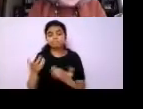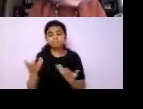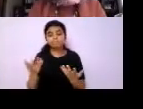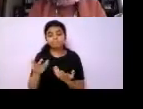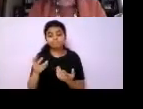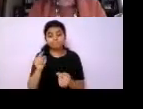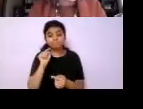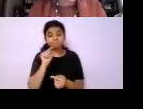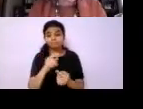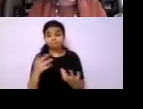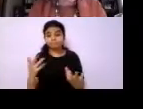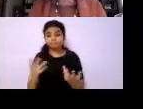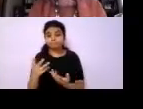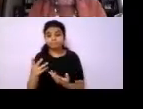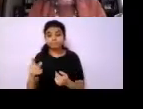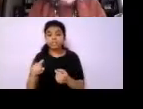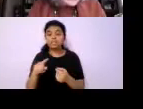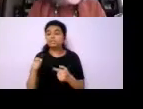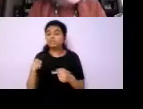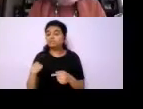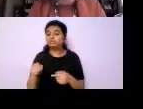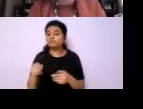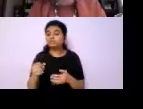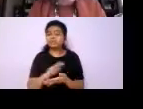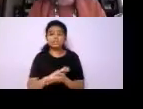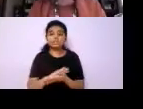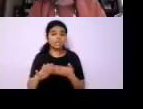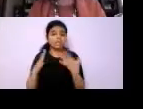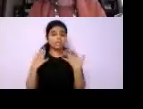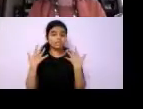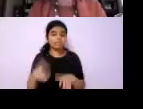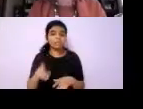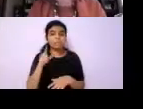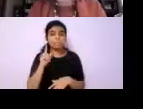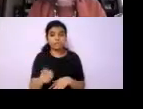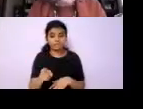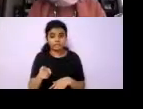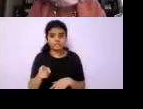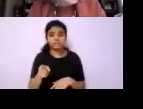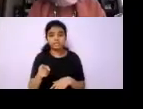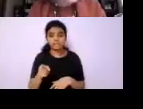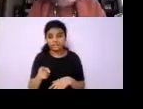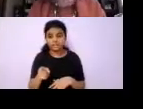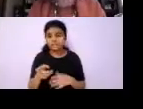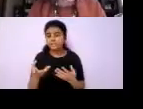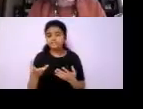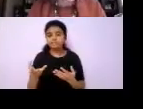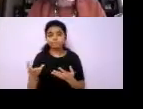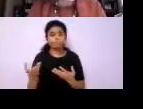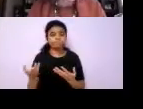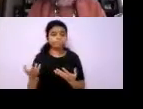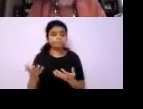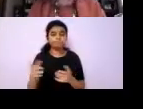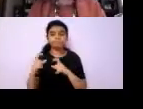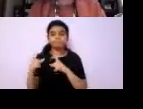a means to the end. The end itself is to promote the flourishing of the cared